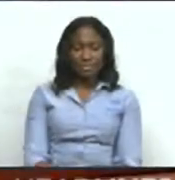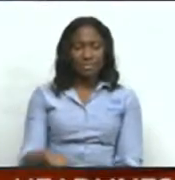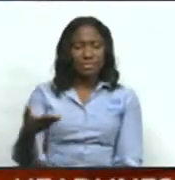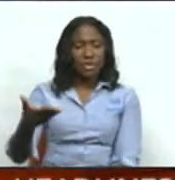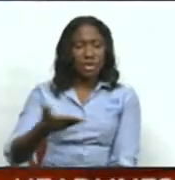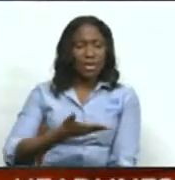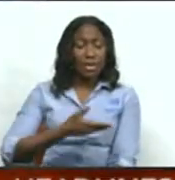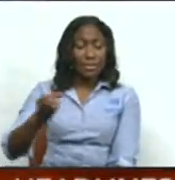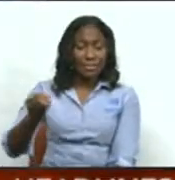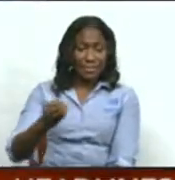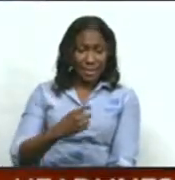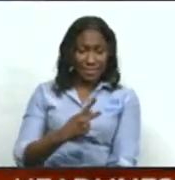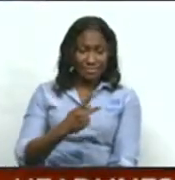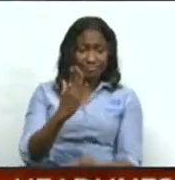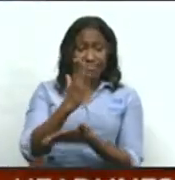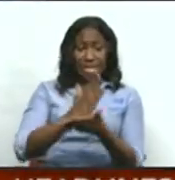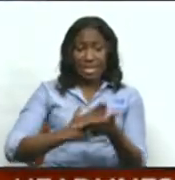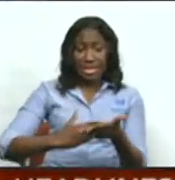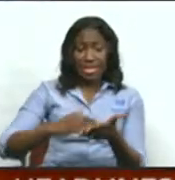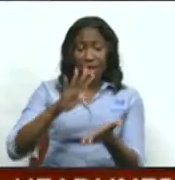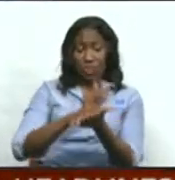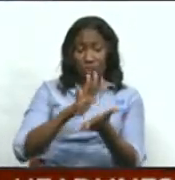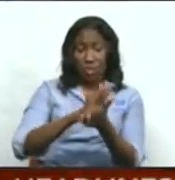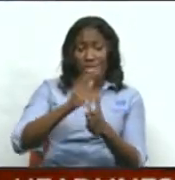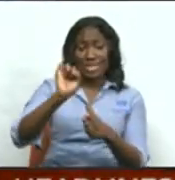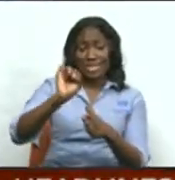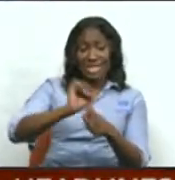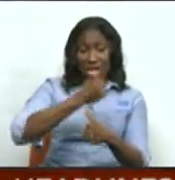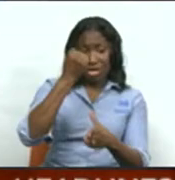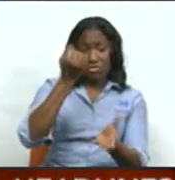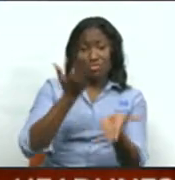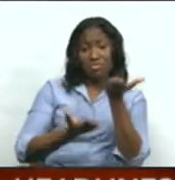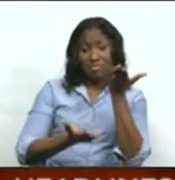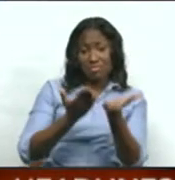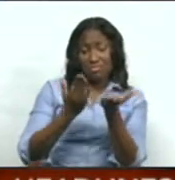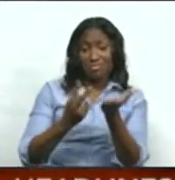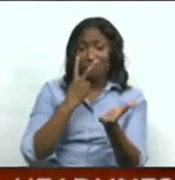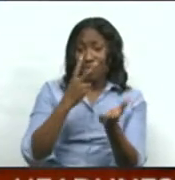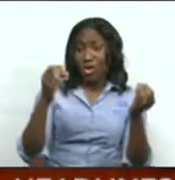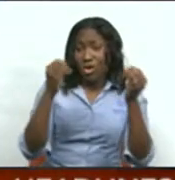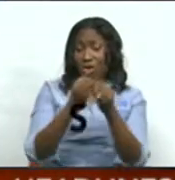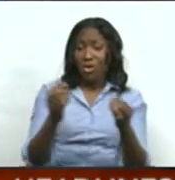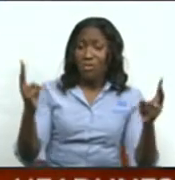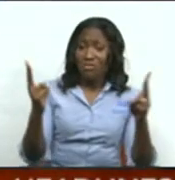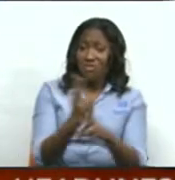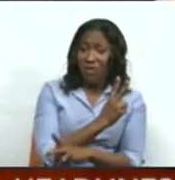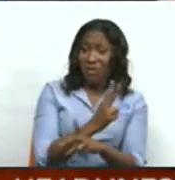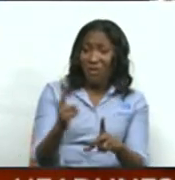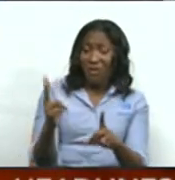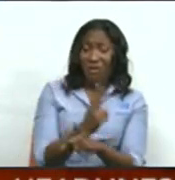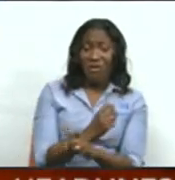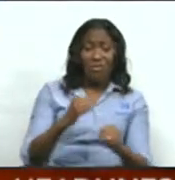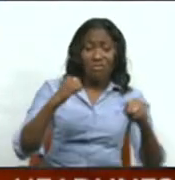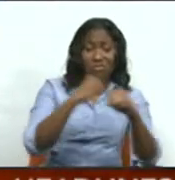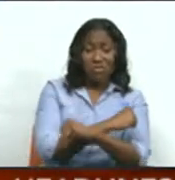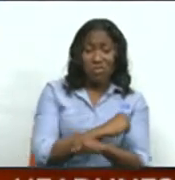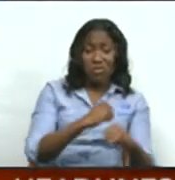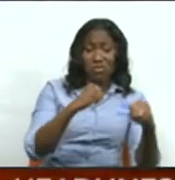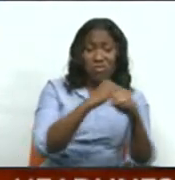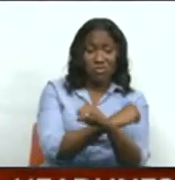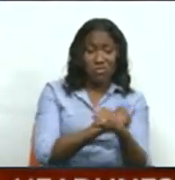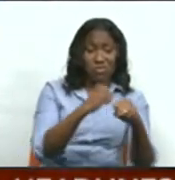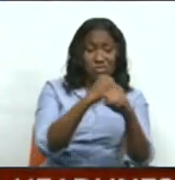Welcome back. Some secondary schools may be at risk of further indiscipline and violent behavior as the contracts for over